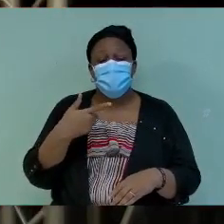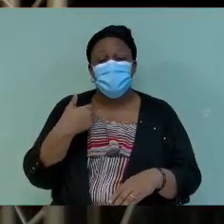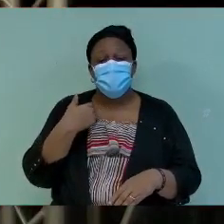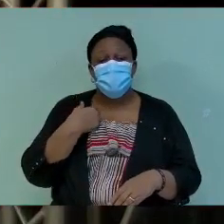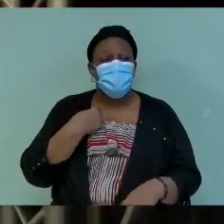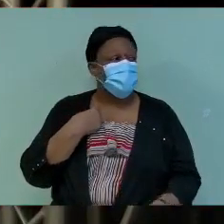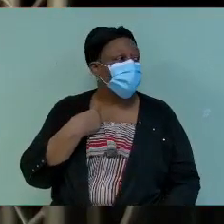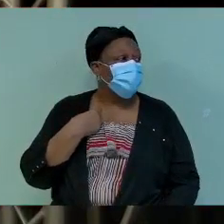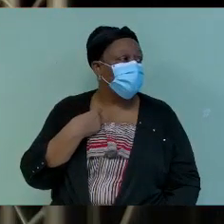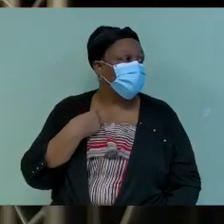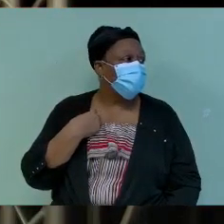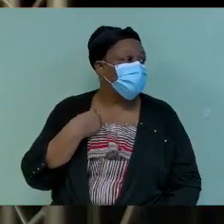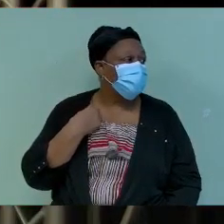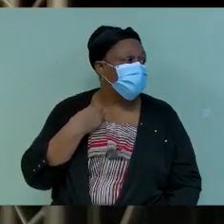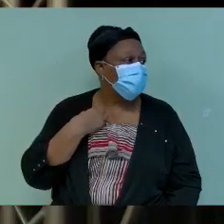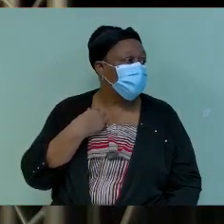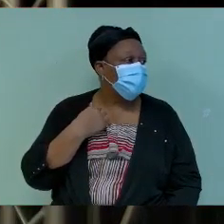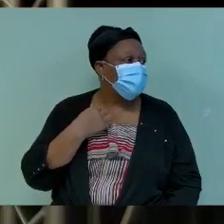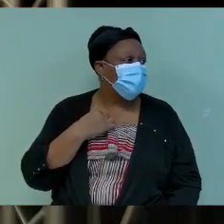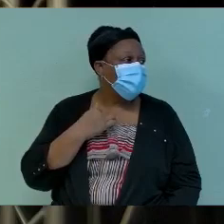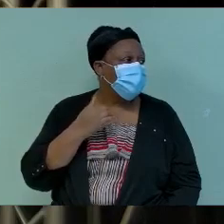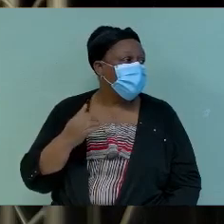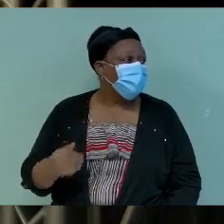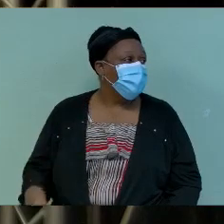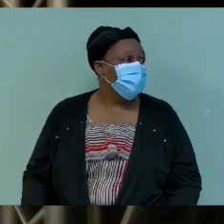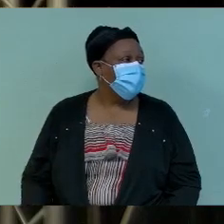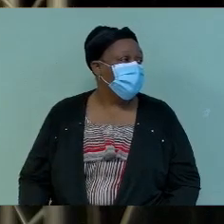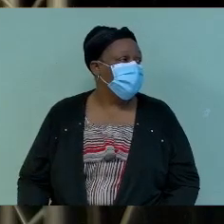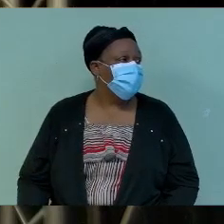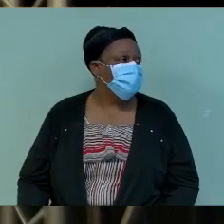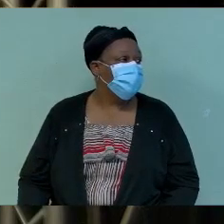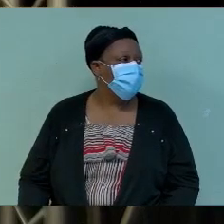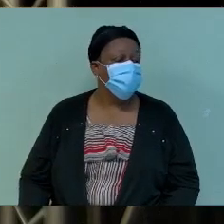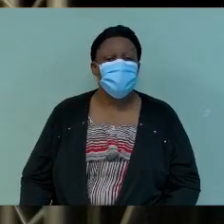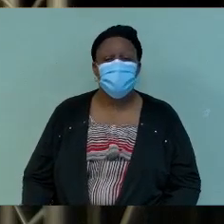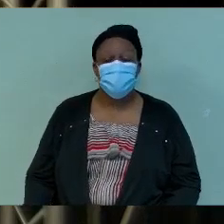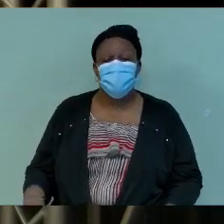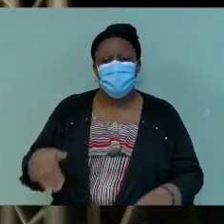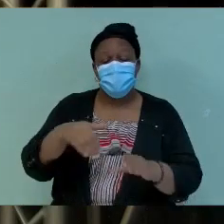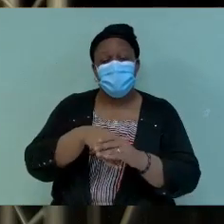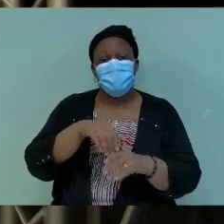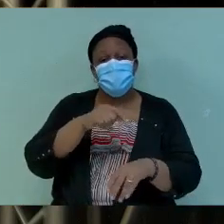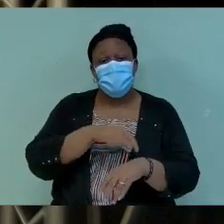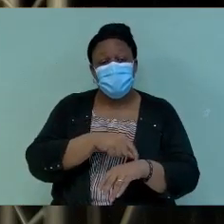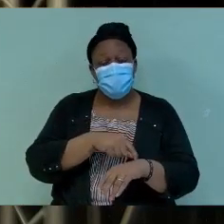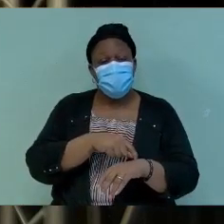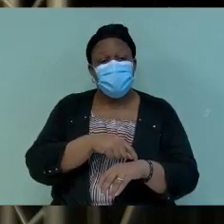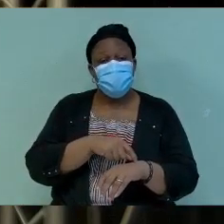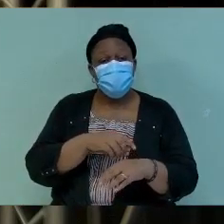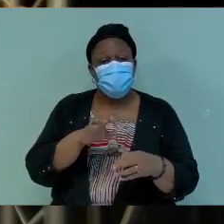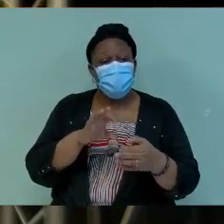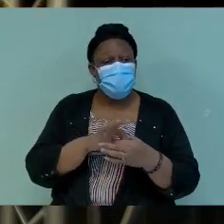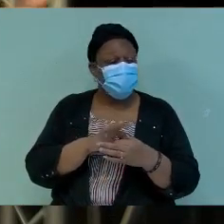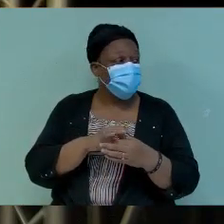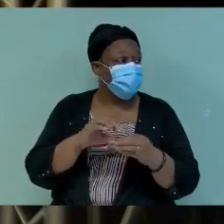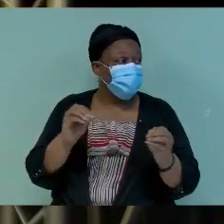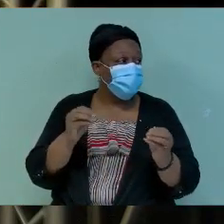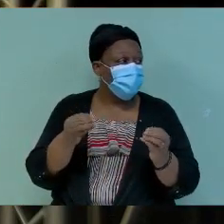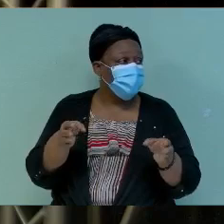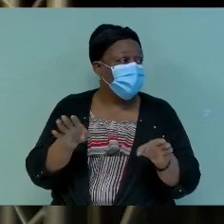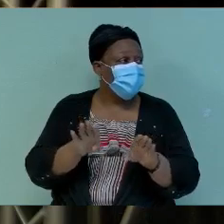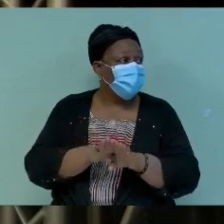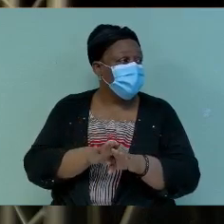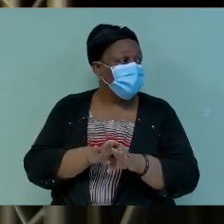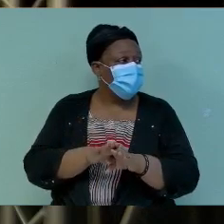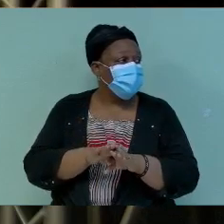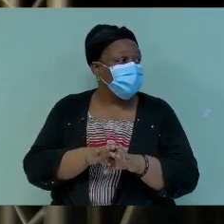Well, I can tell you during this period of curfew, despite the fact that I have a pass to come out to come to